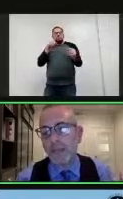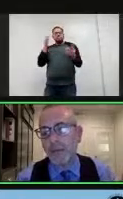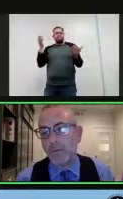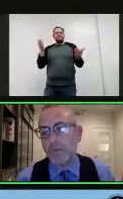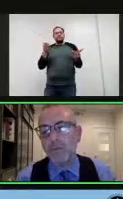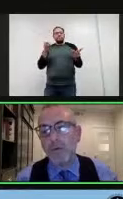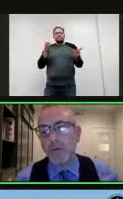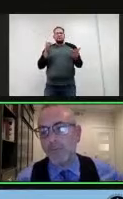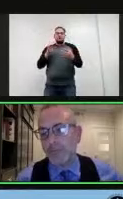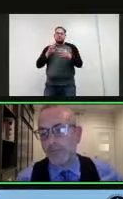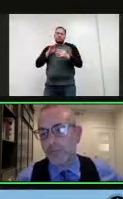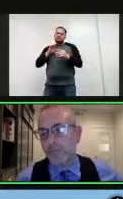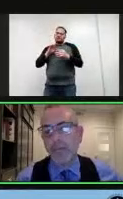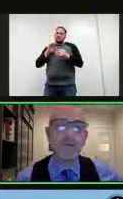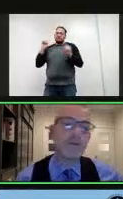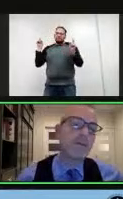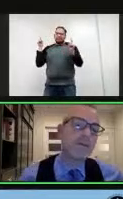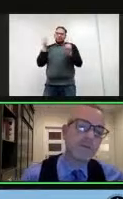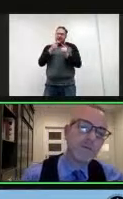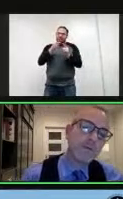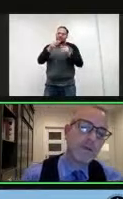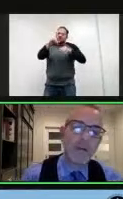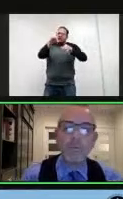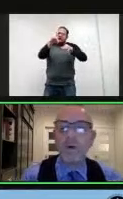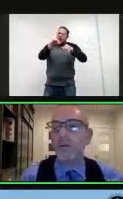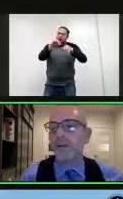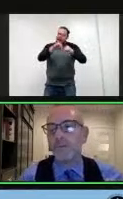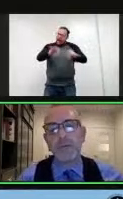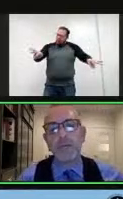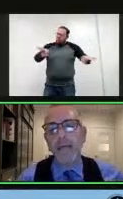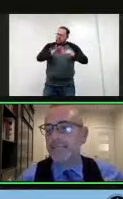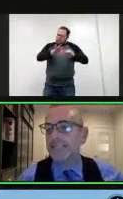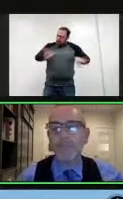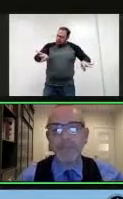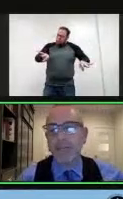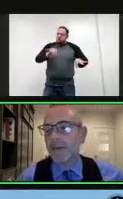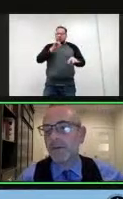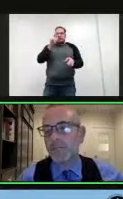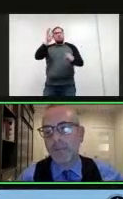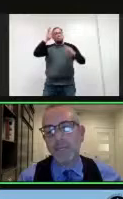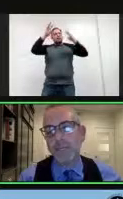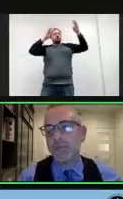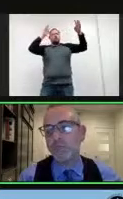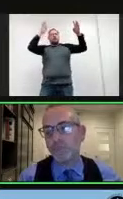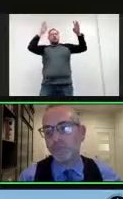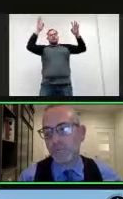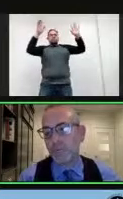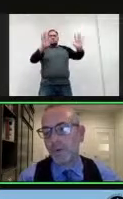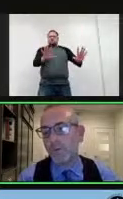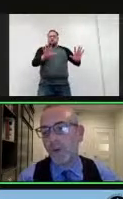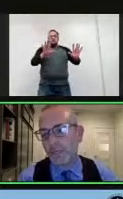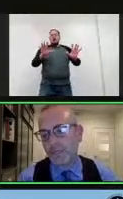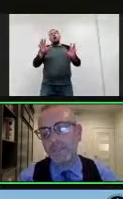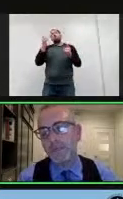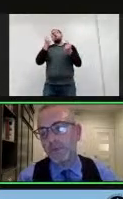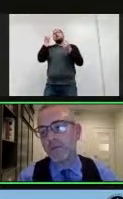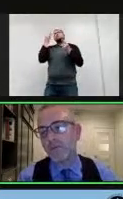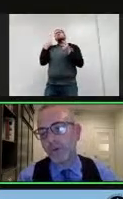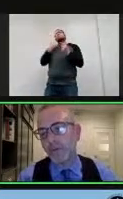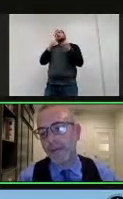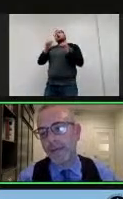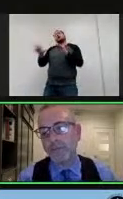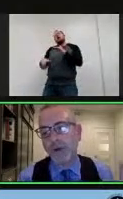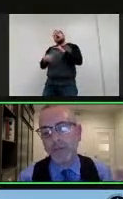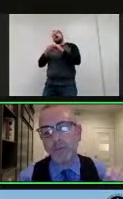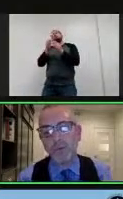to language. So not a brainstorming, like, I wonder if we could add something about something isn't really what we'd want, if we can